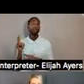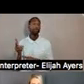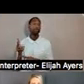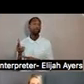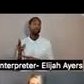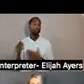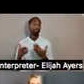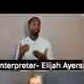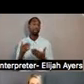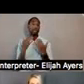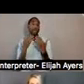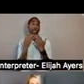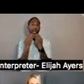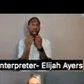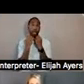a new care maybe.